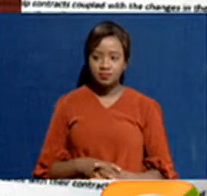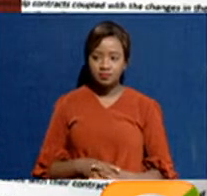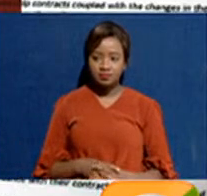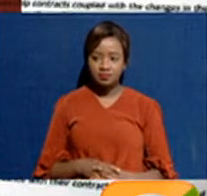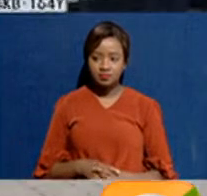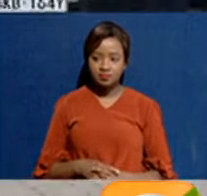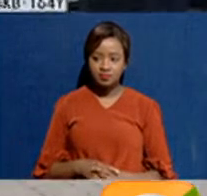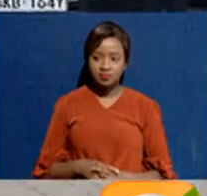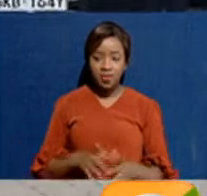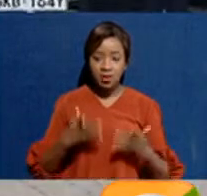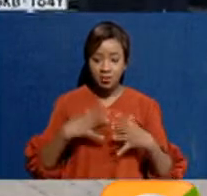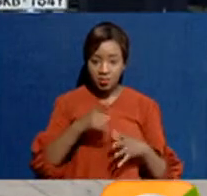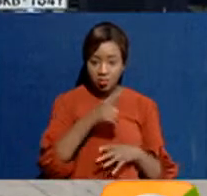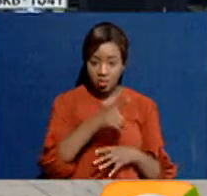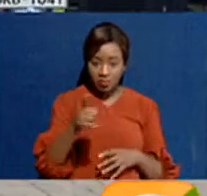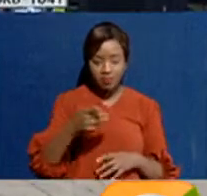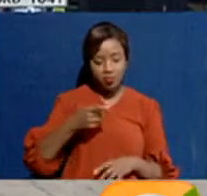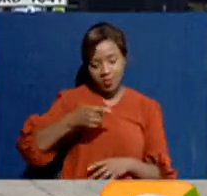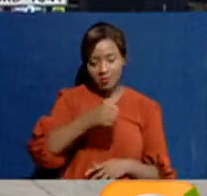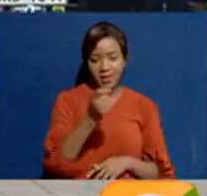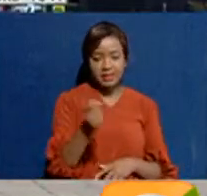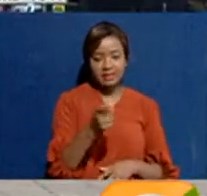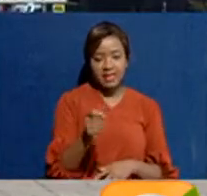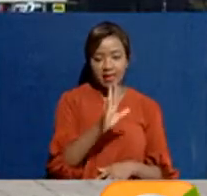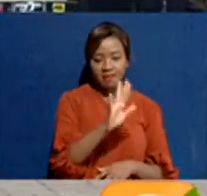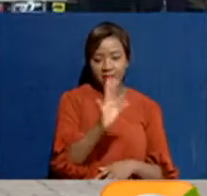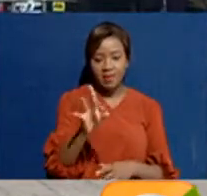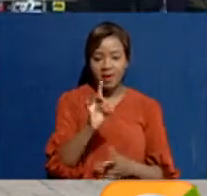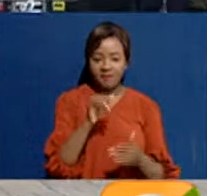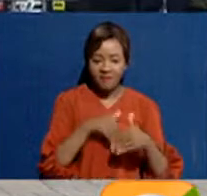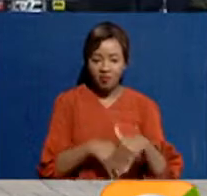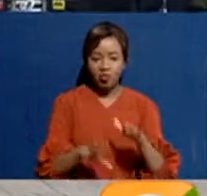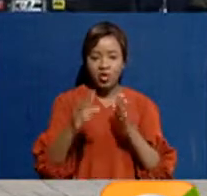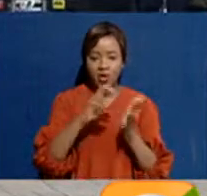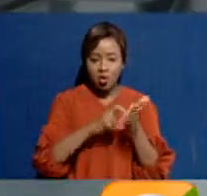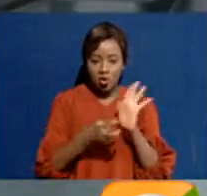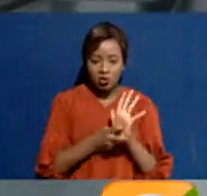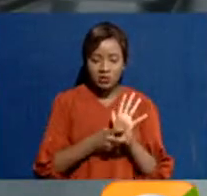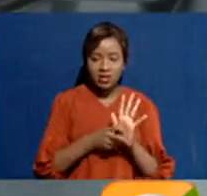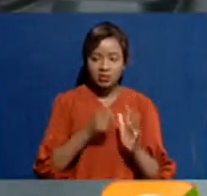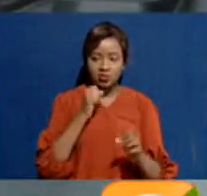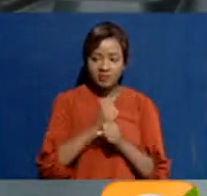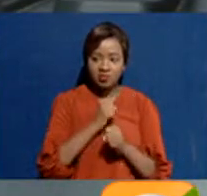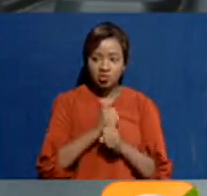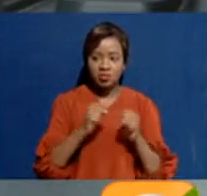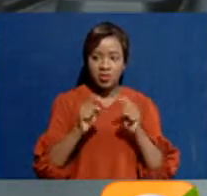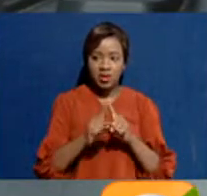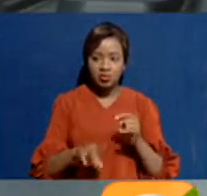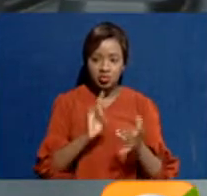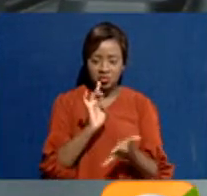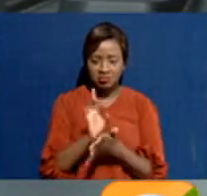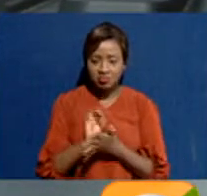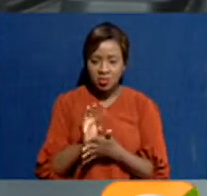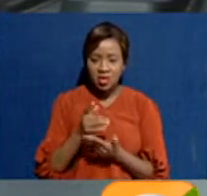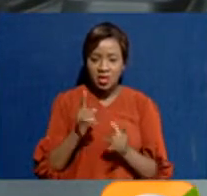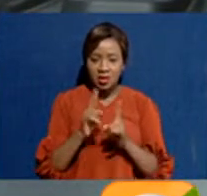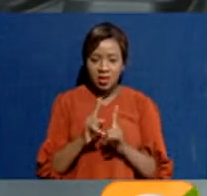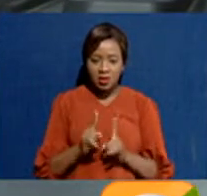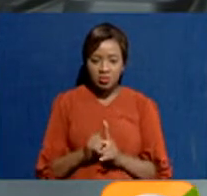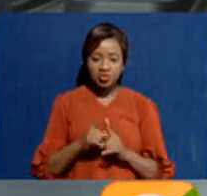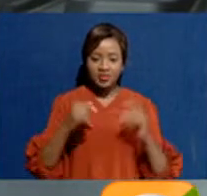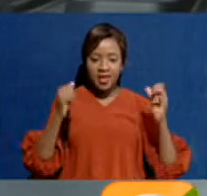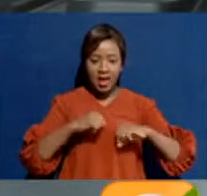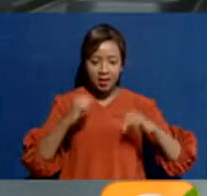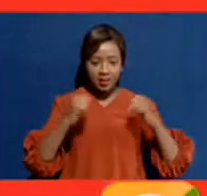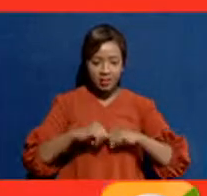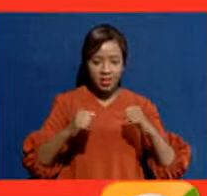the employees will be paid their terminal dues in accordance with their contracts of employment and as guided by the exiting collective